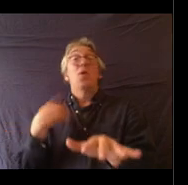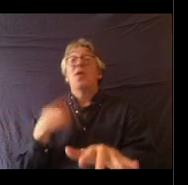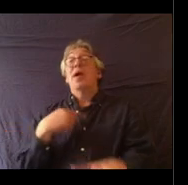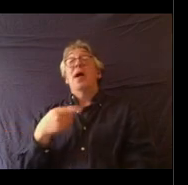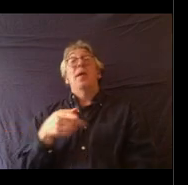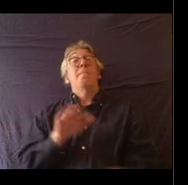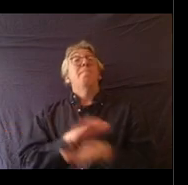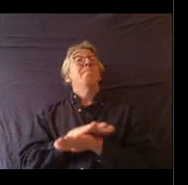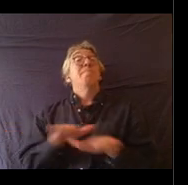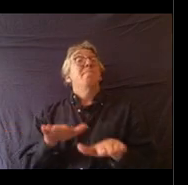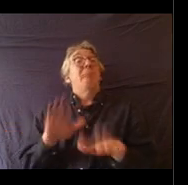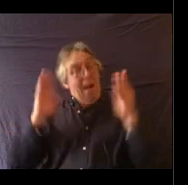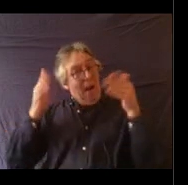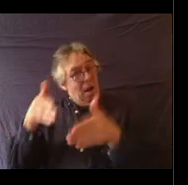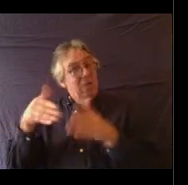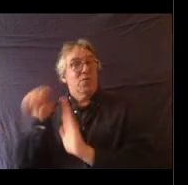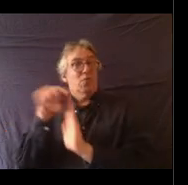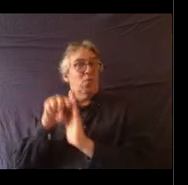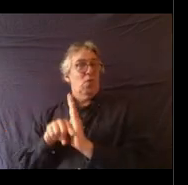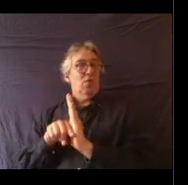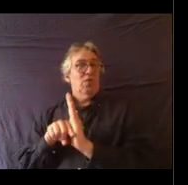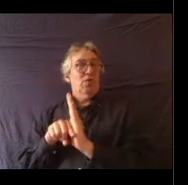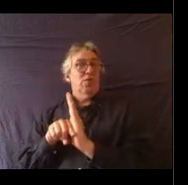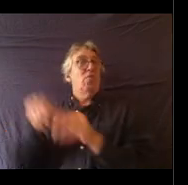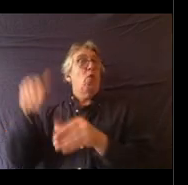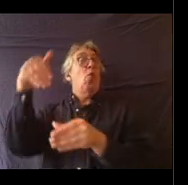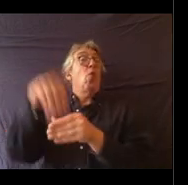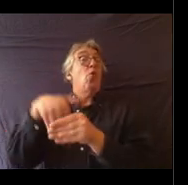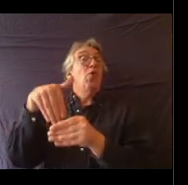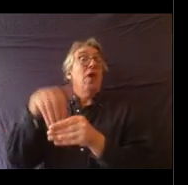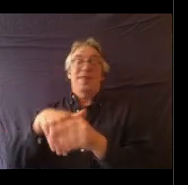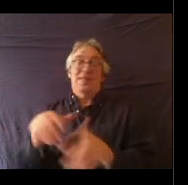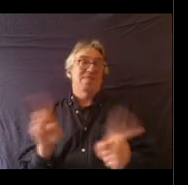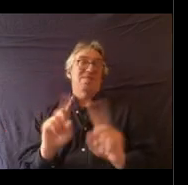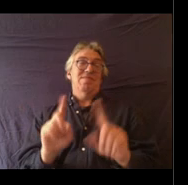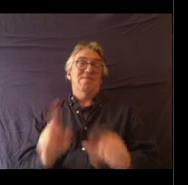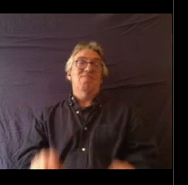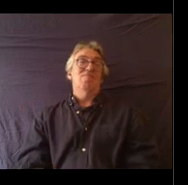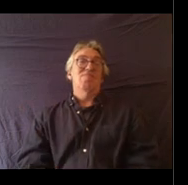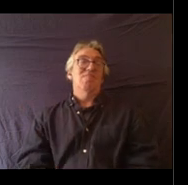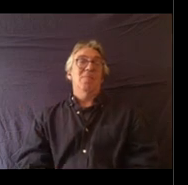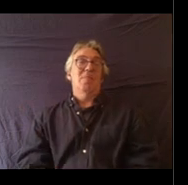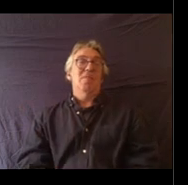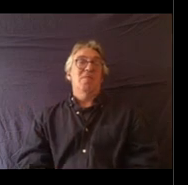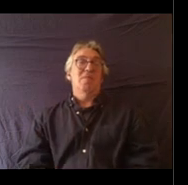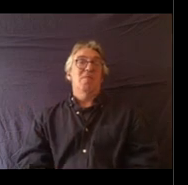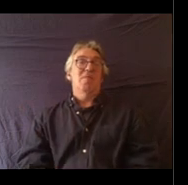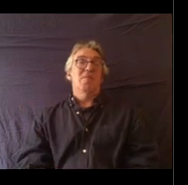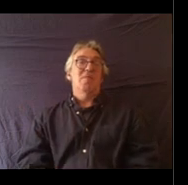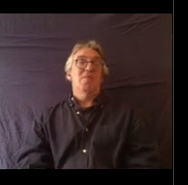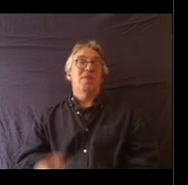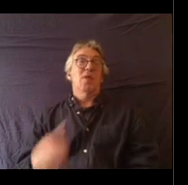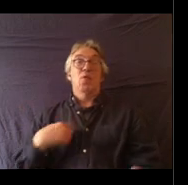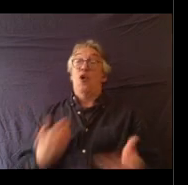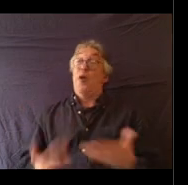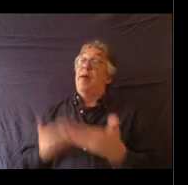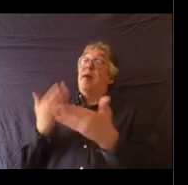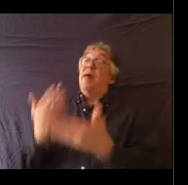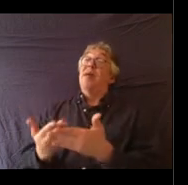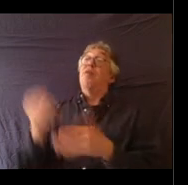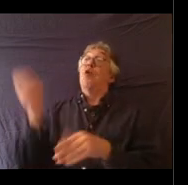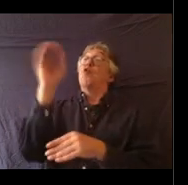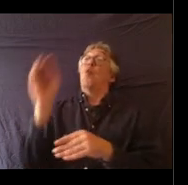such regulate the content. I mean, we don't give any specific quota in this